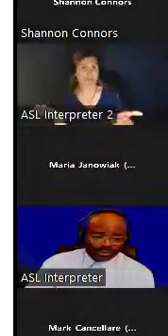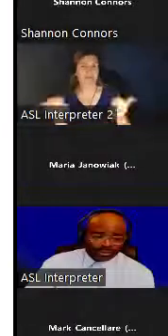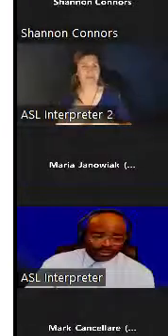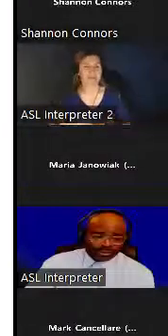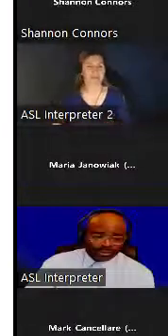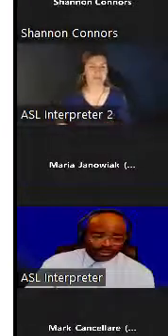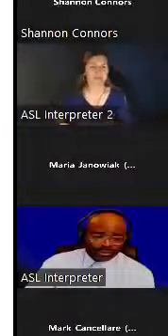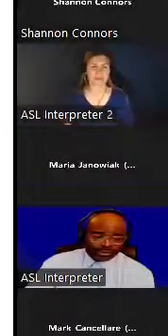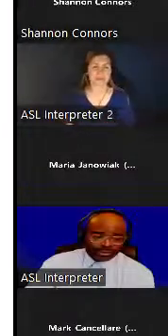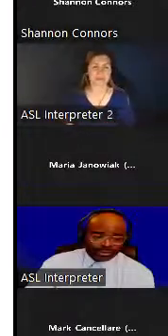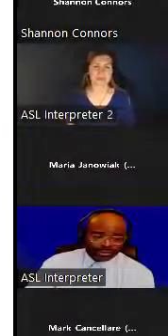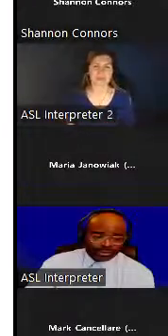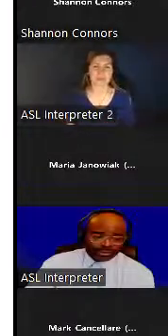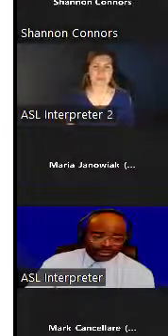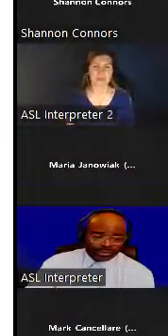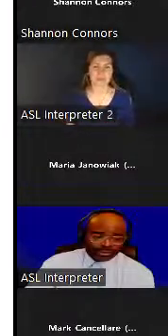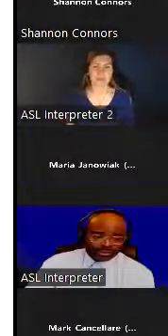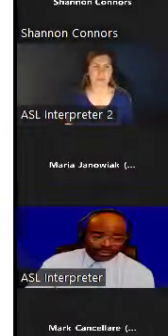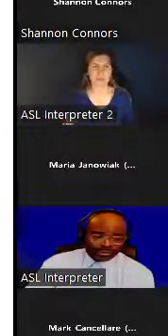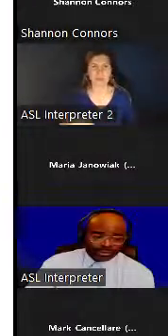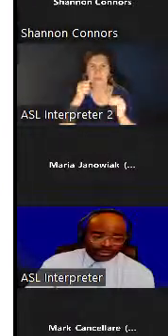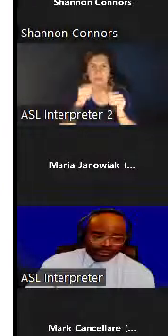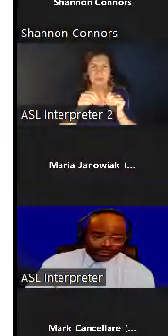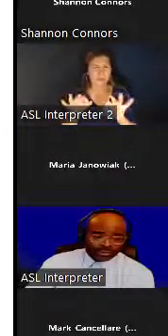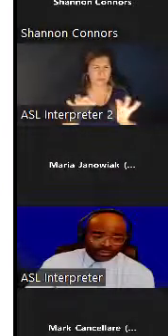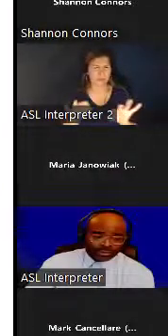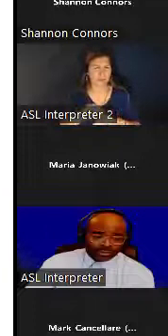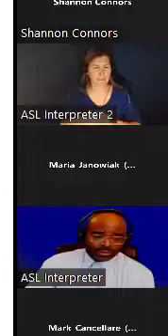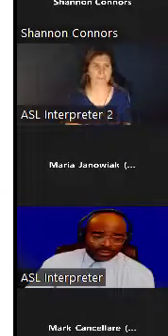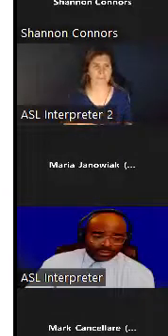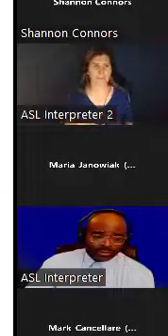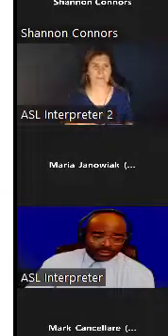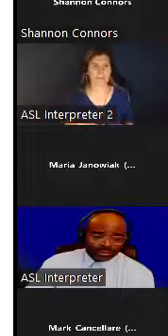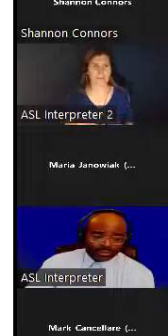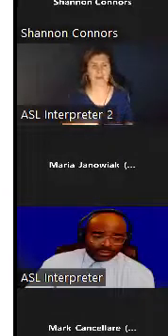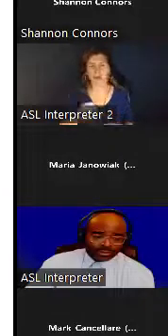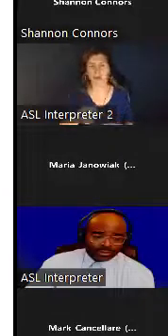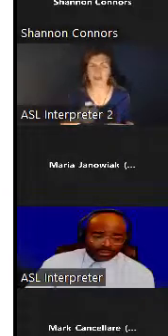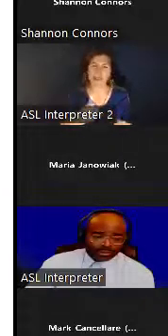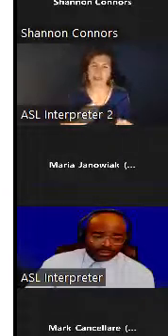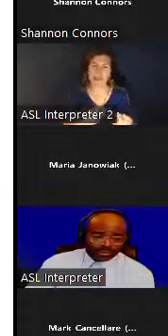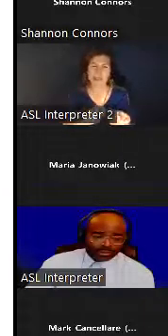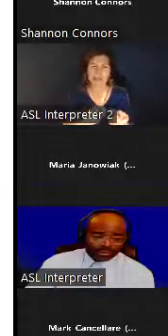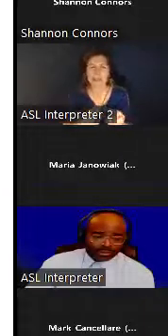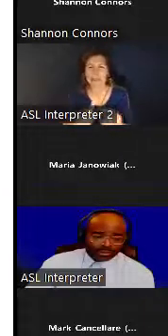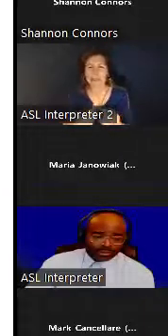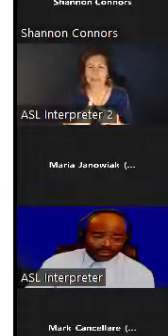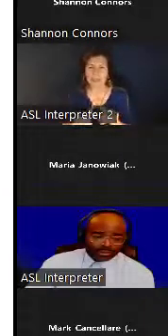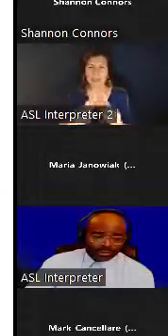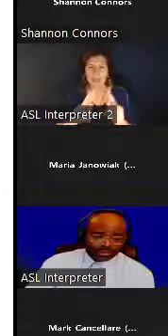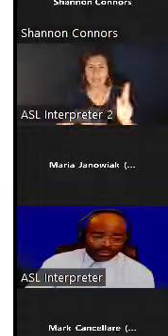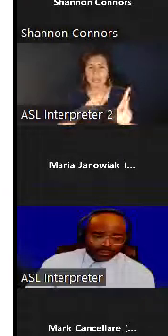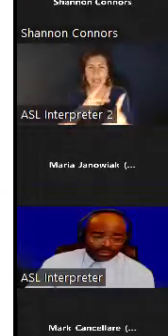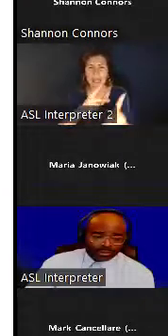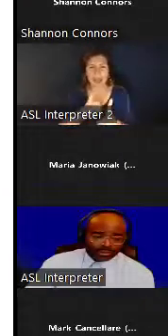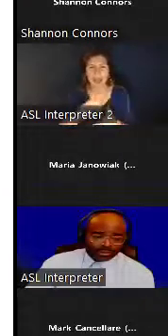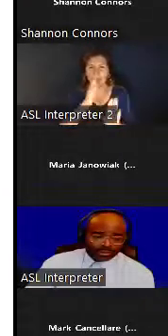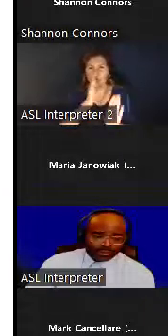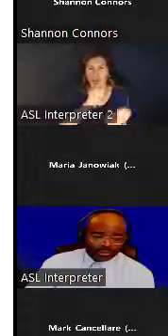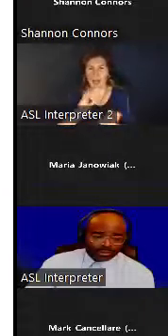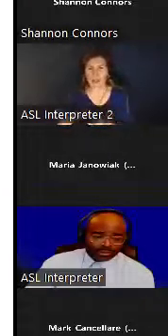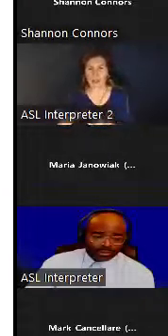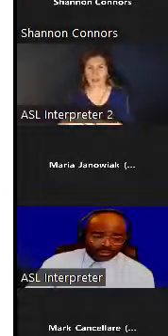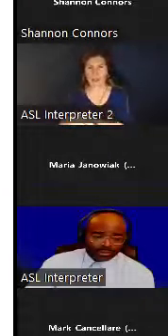So like I mentioned, we're dealing with a couple different tiers of specificity. Strategies,